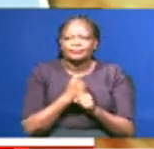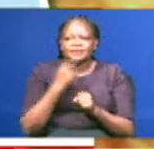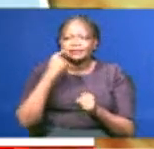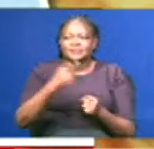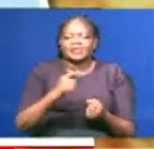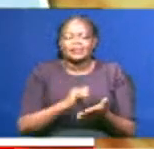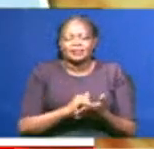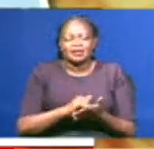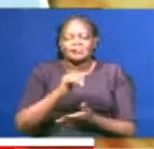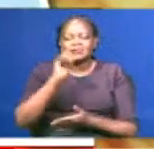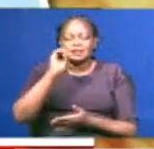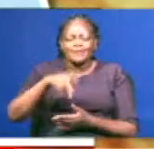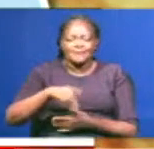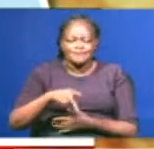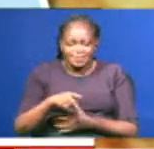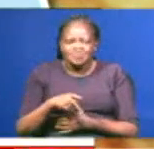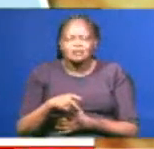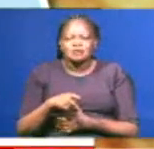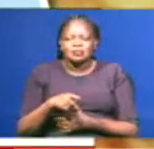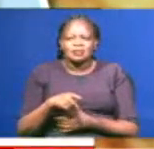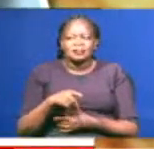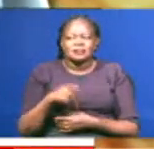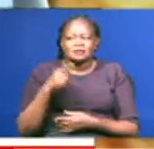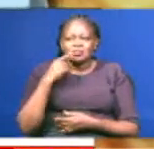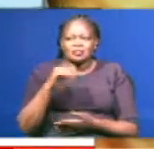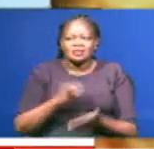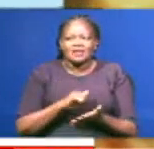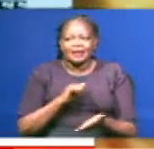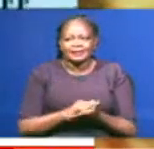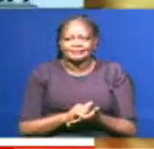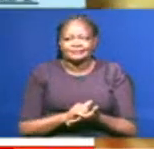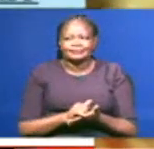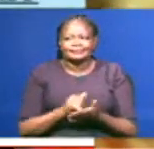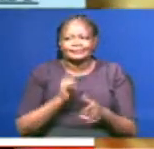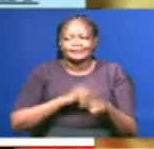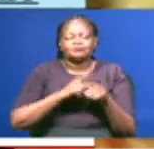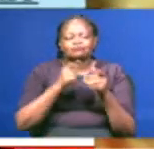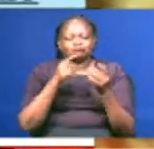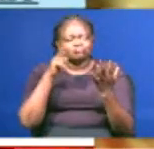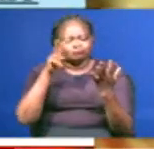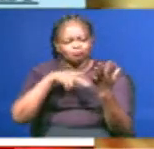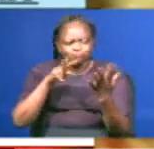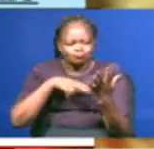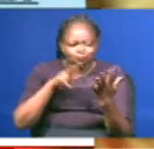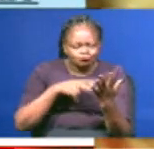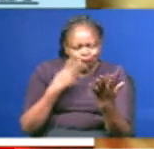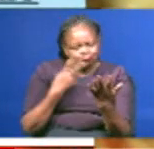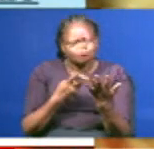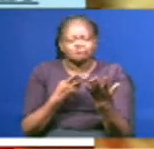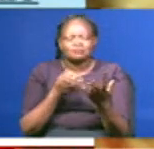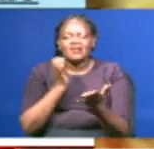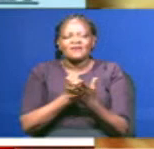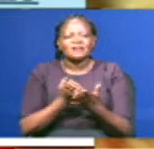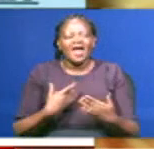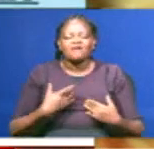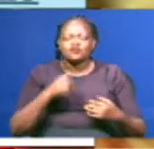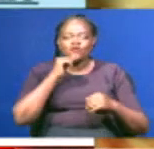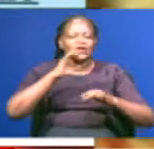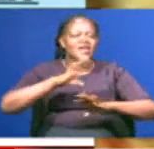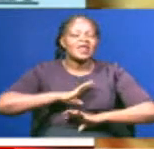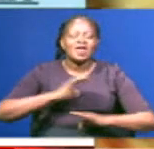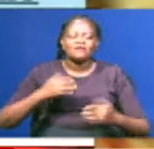Public Prosecutions, Nurdin Haji, says that upon review, the evidence provided was not sufficient to sustain